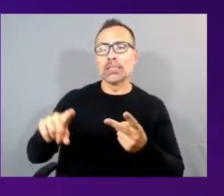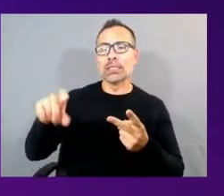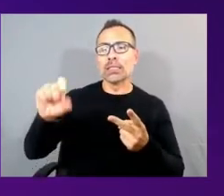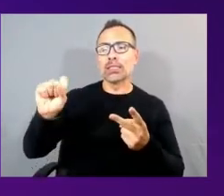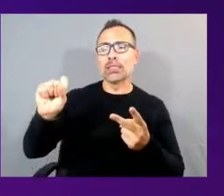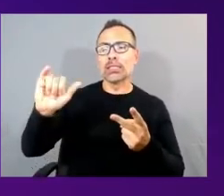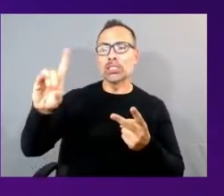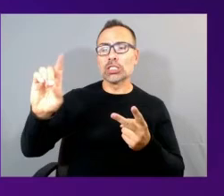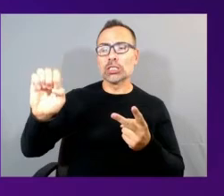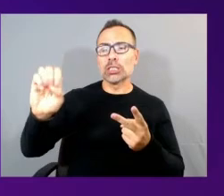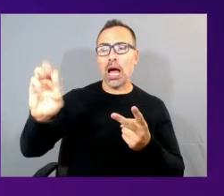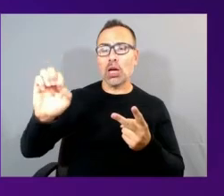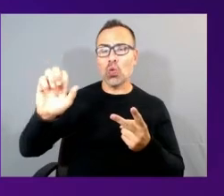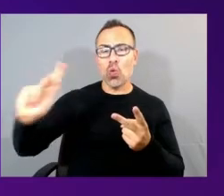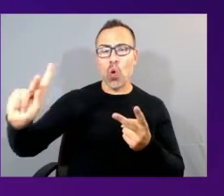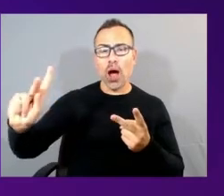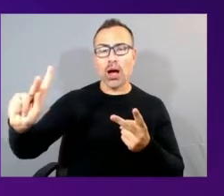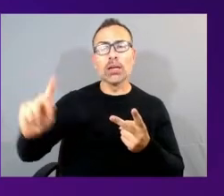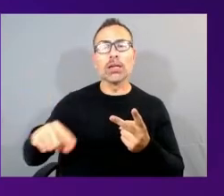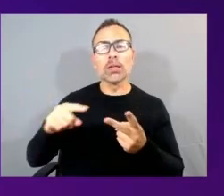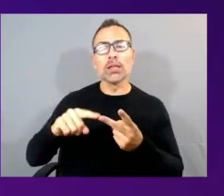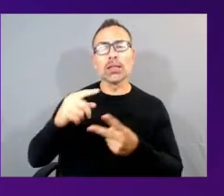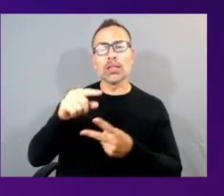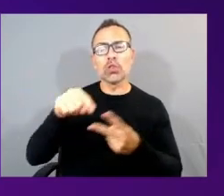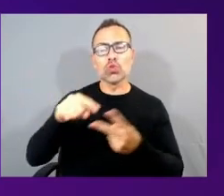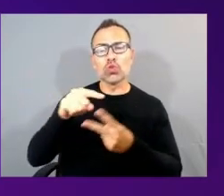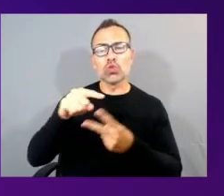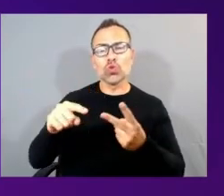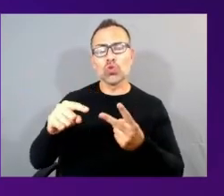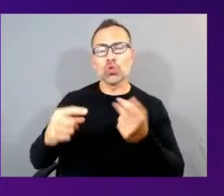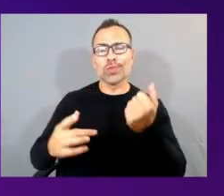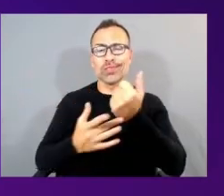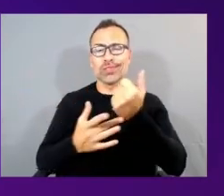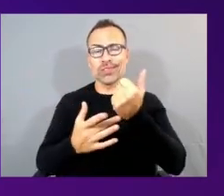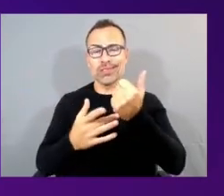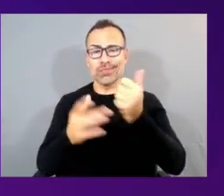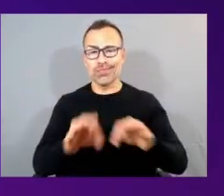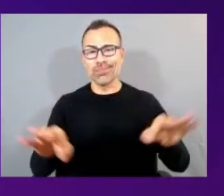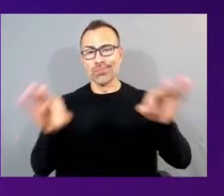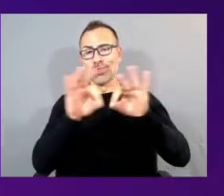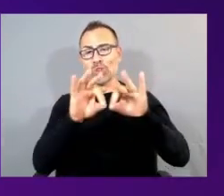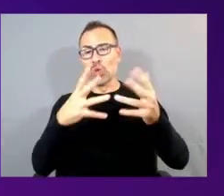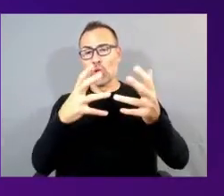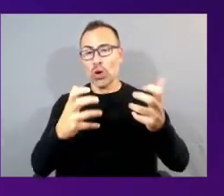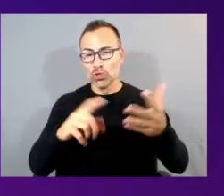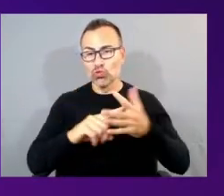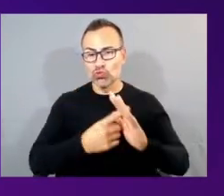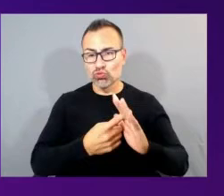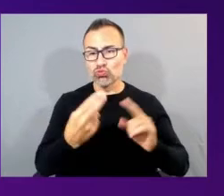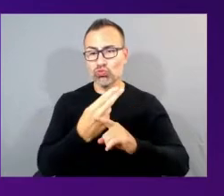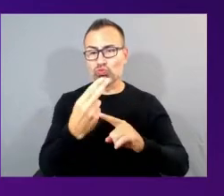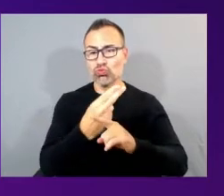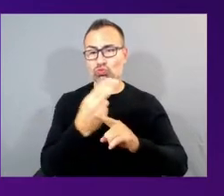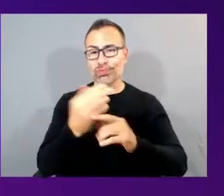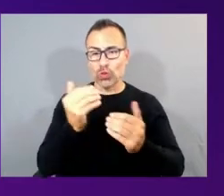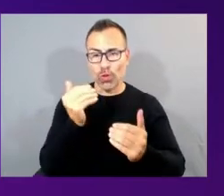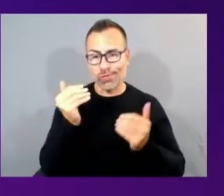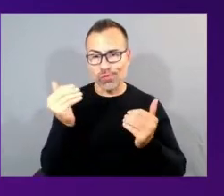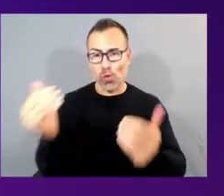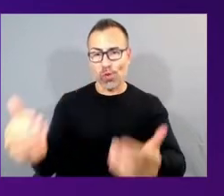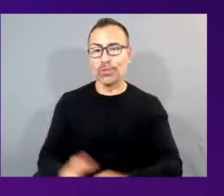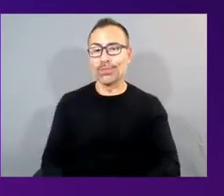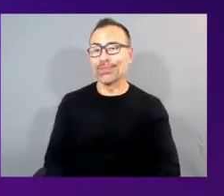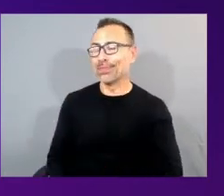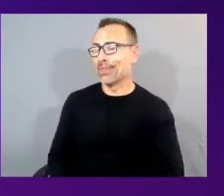these are two key technologies that we think we're going to start using from Amazon moving forward. It was great to speak to you,